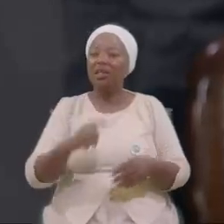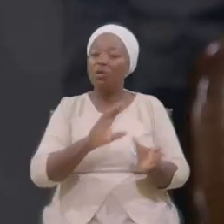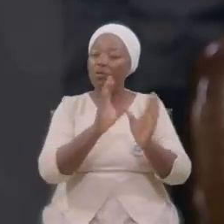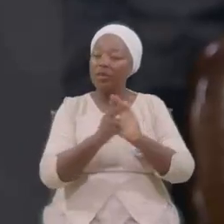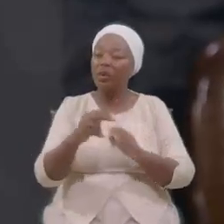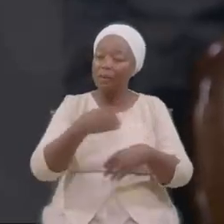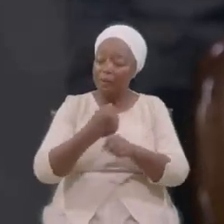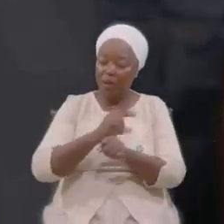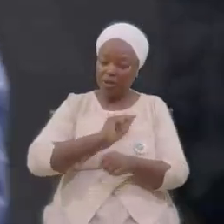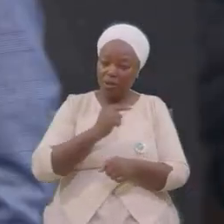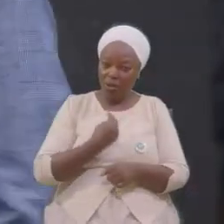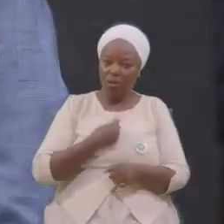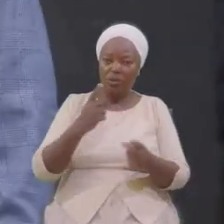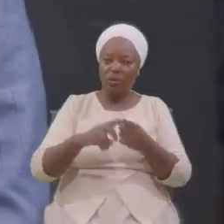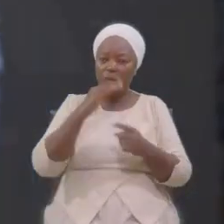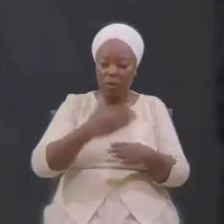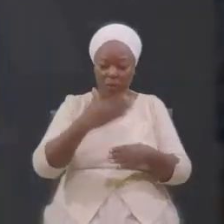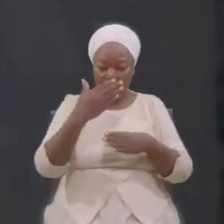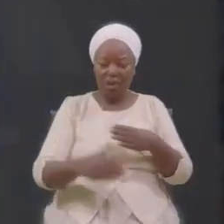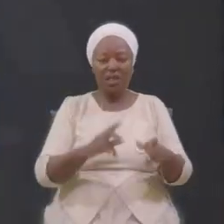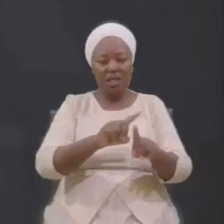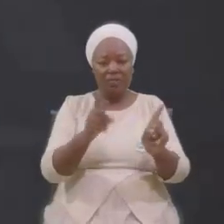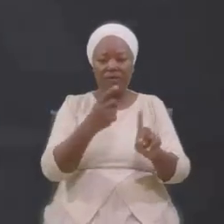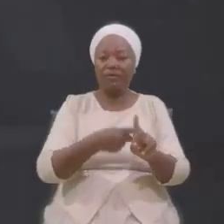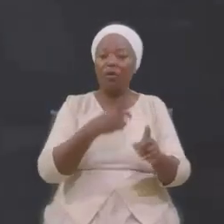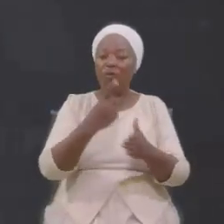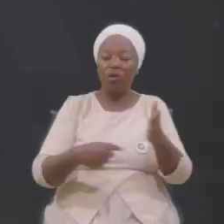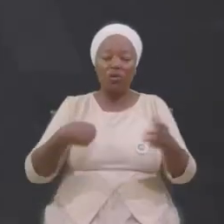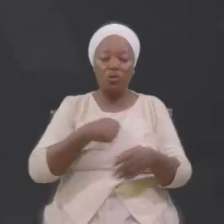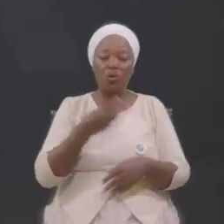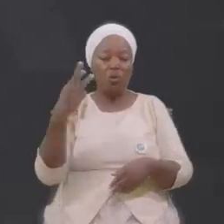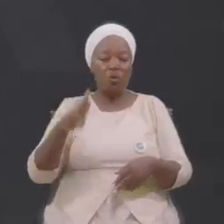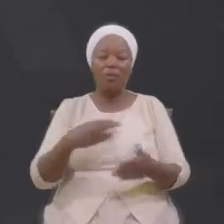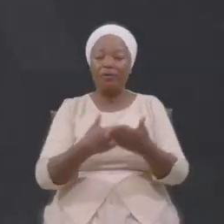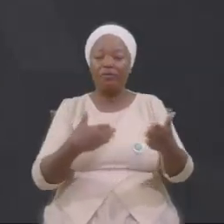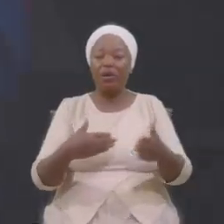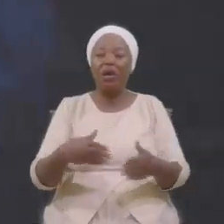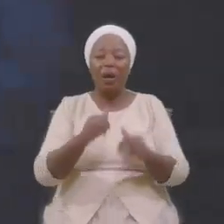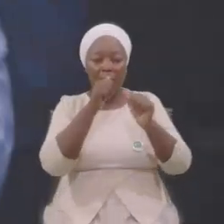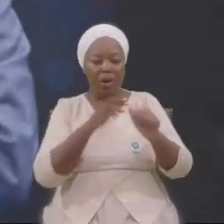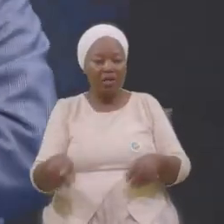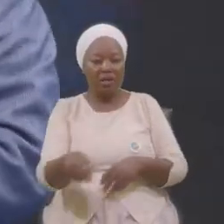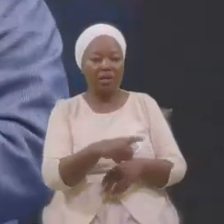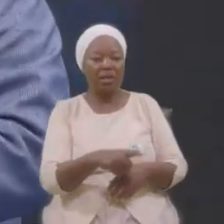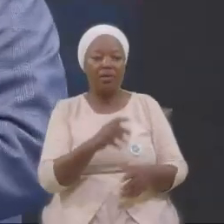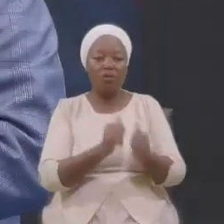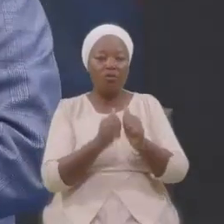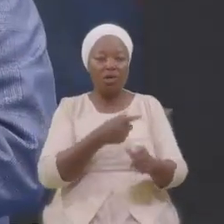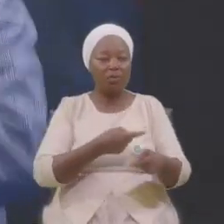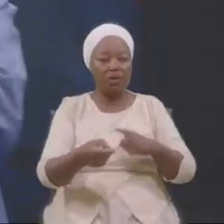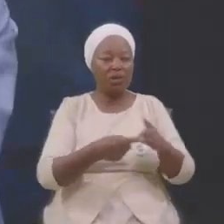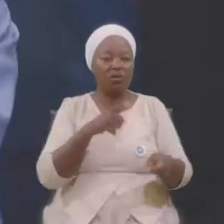makes us to be totally different from what we were before. Bless them which persecute